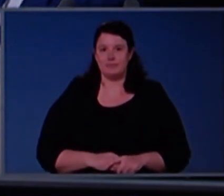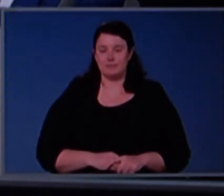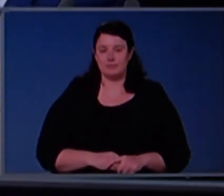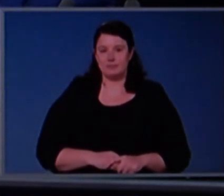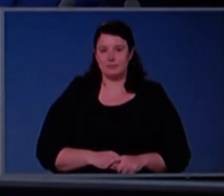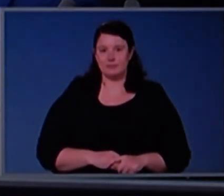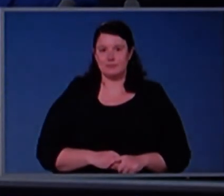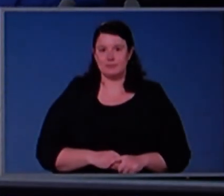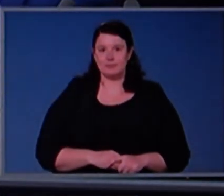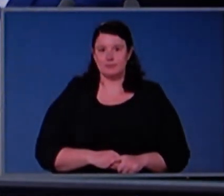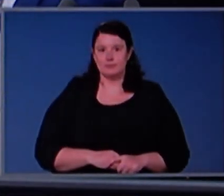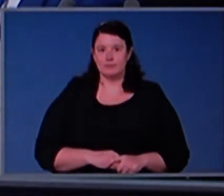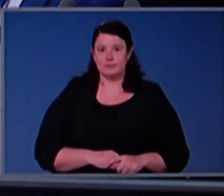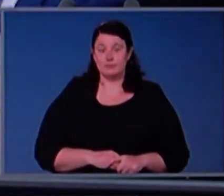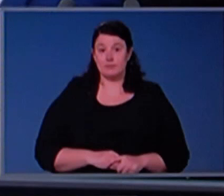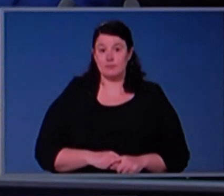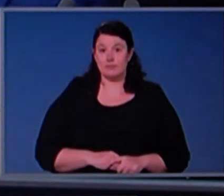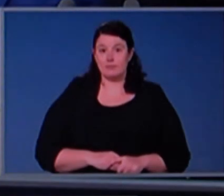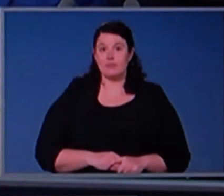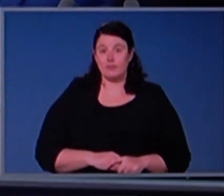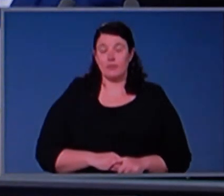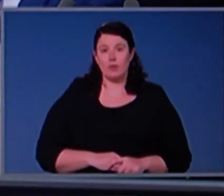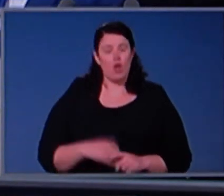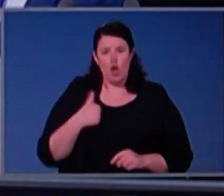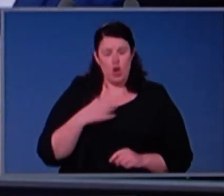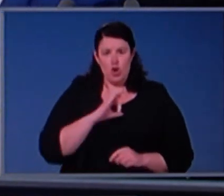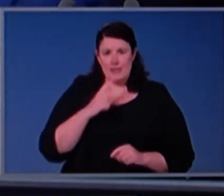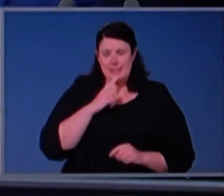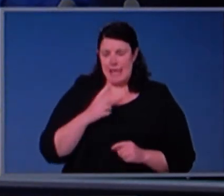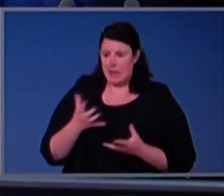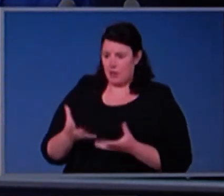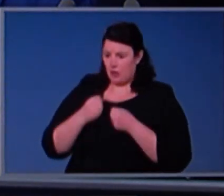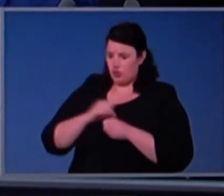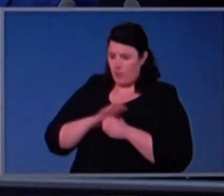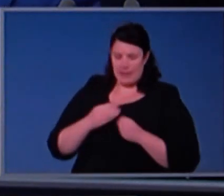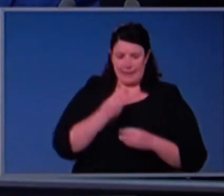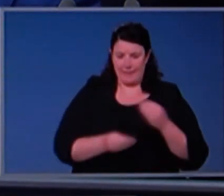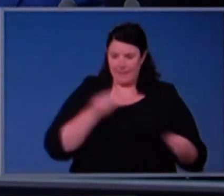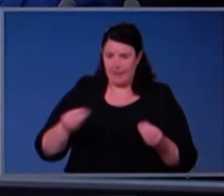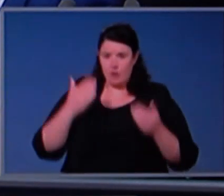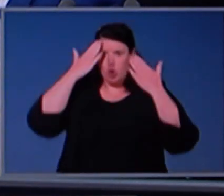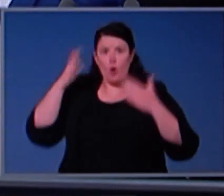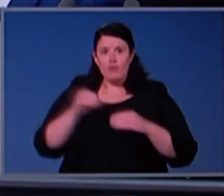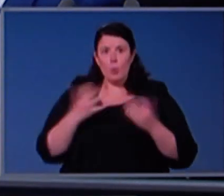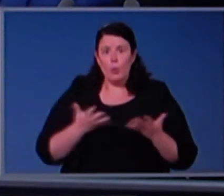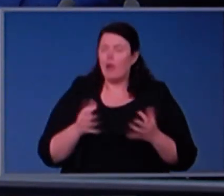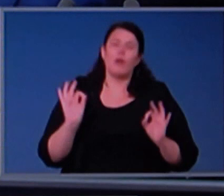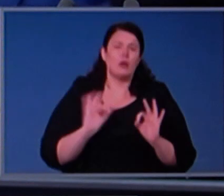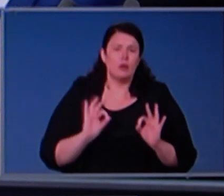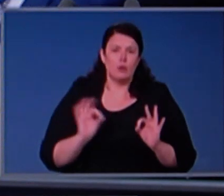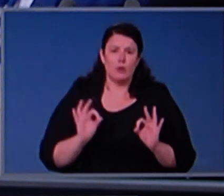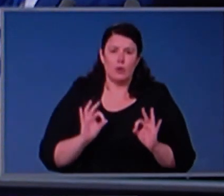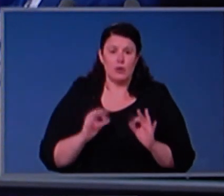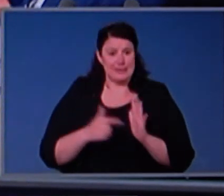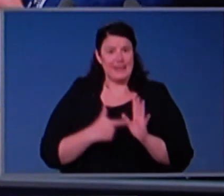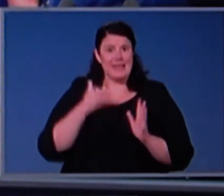they're transmitted from unknown community sources. Many of those cases, and I think all of them in Tasmania, have actually been